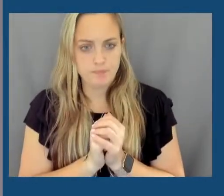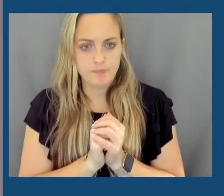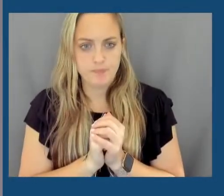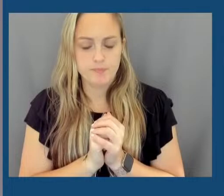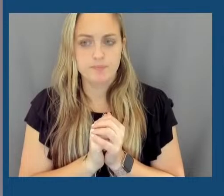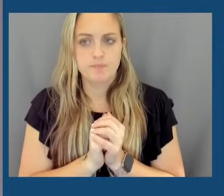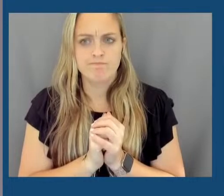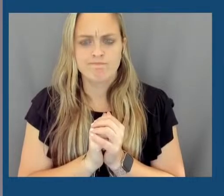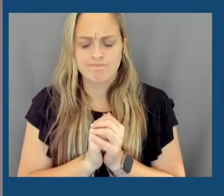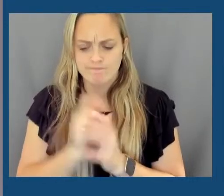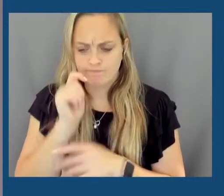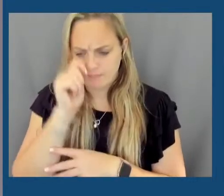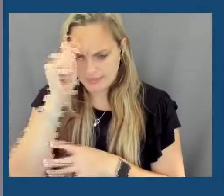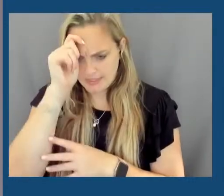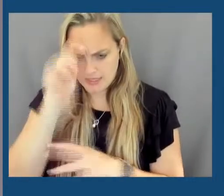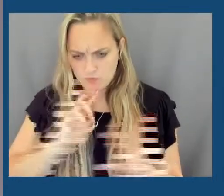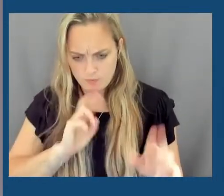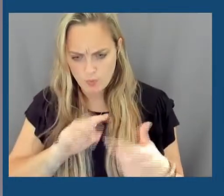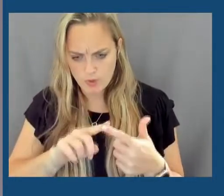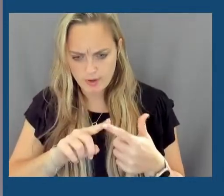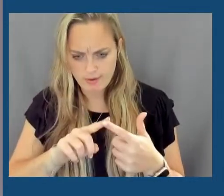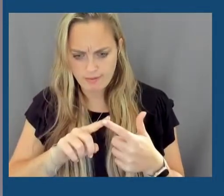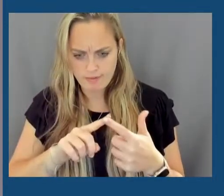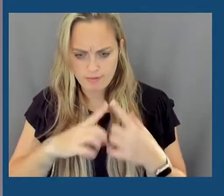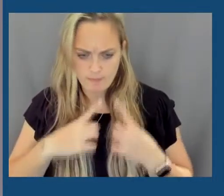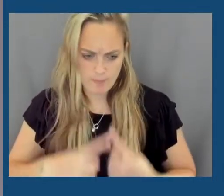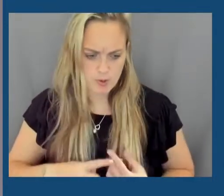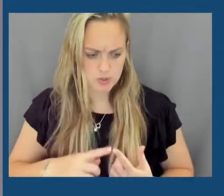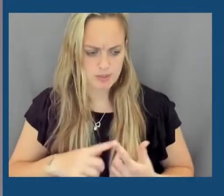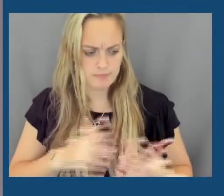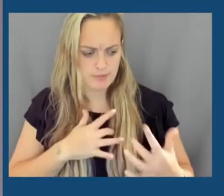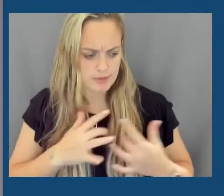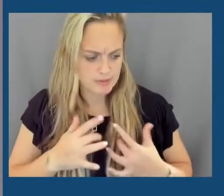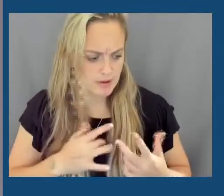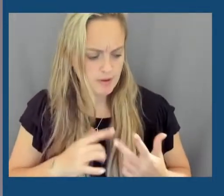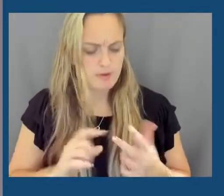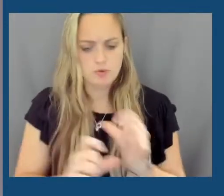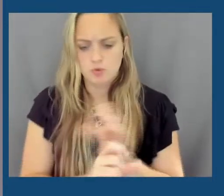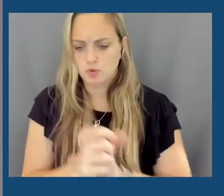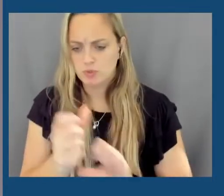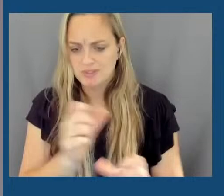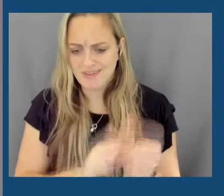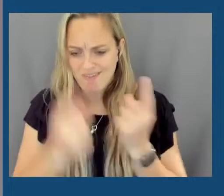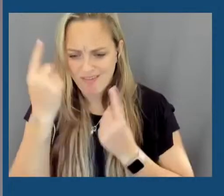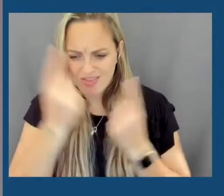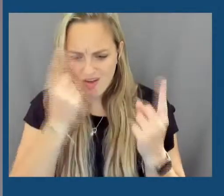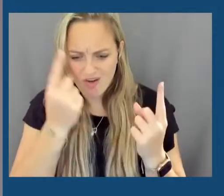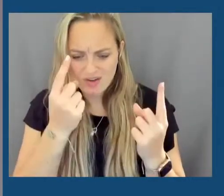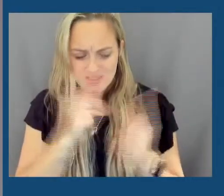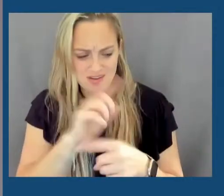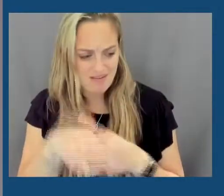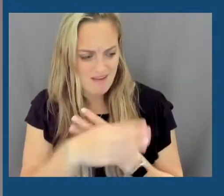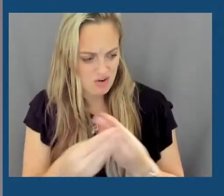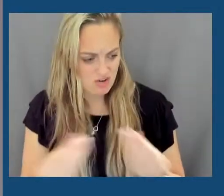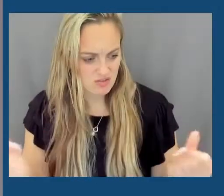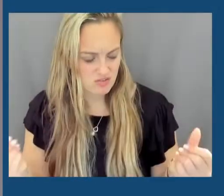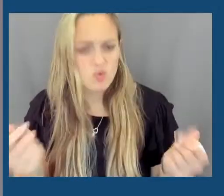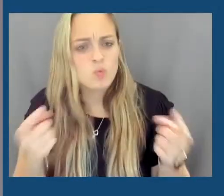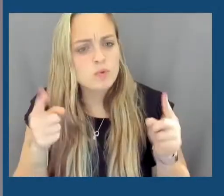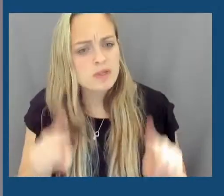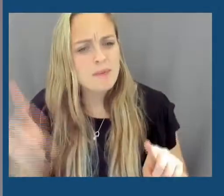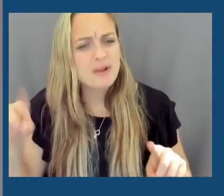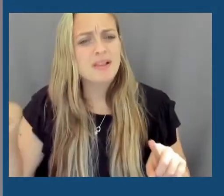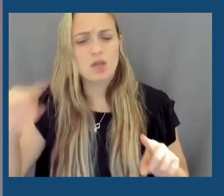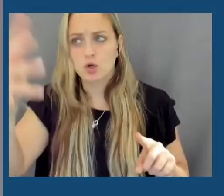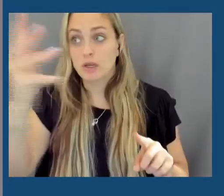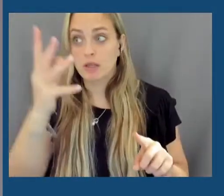depression, anxiety, suicidal thoughts that never went away, I said, what is going on? That so many of them are even telling me